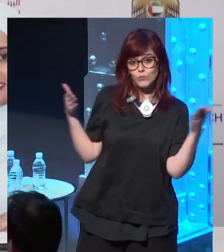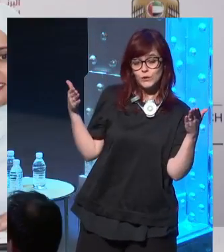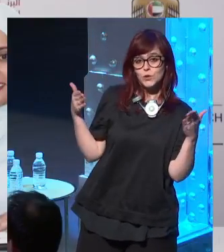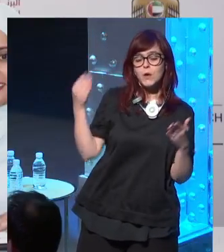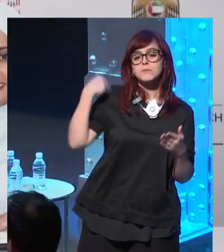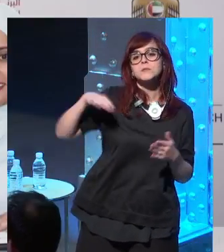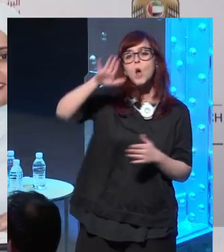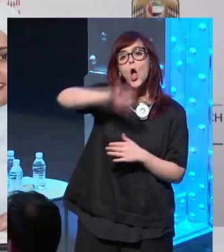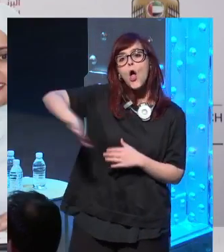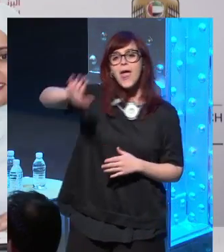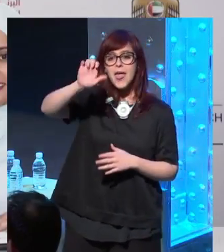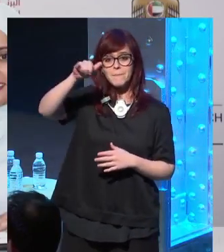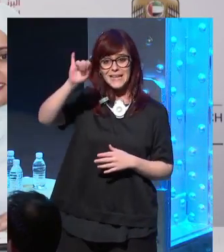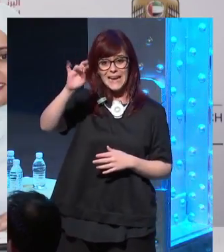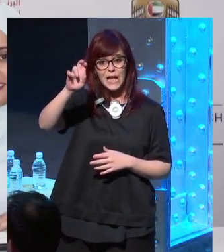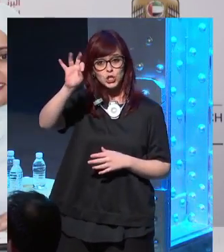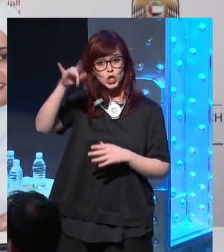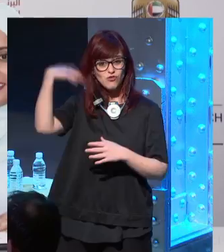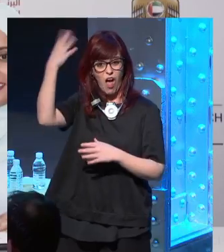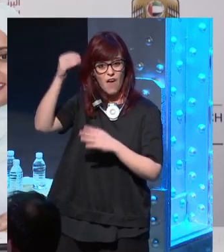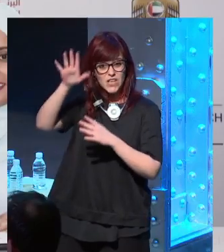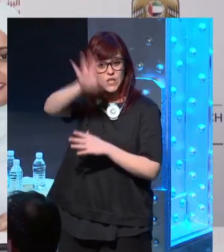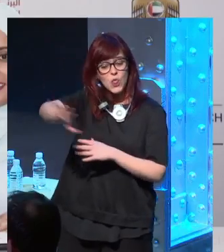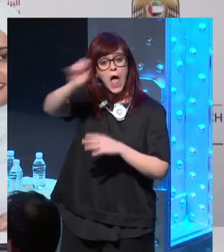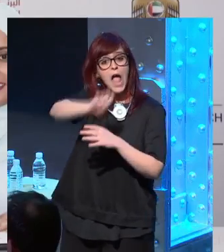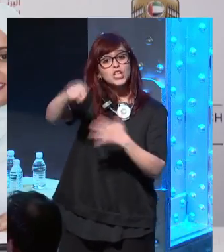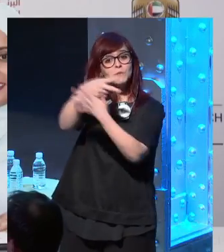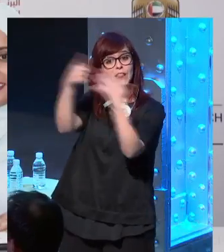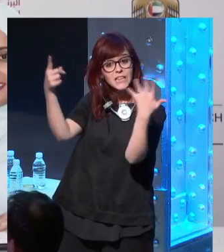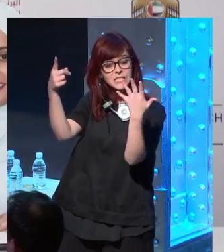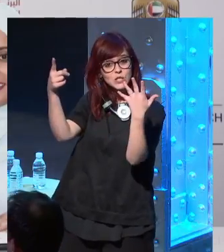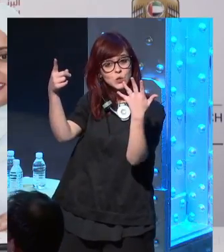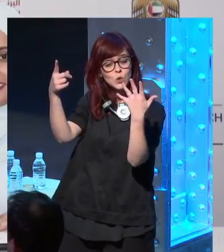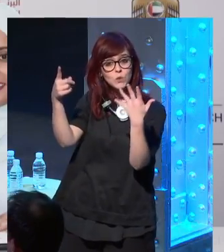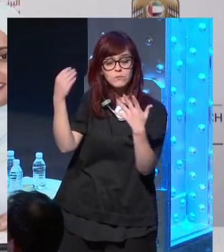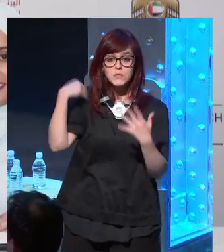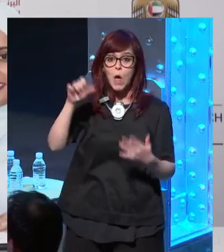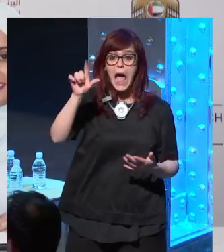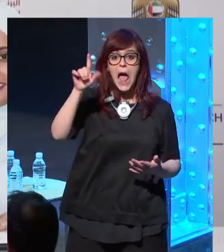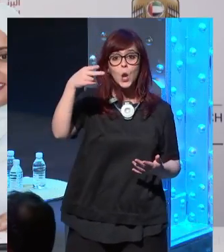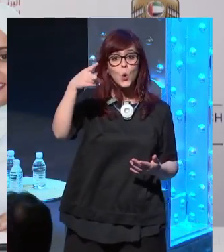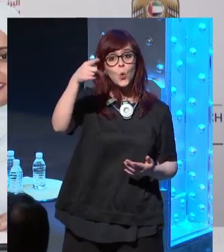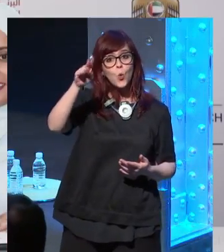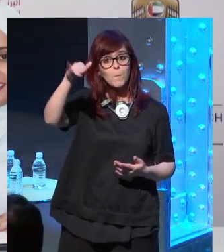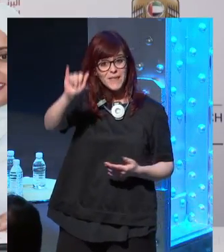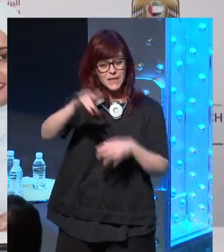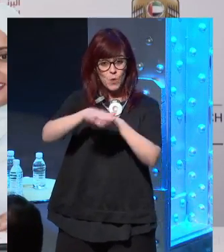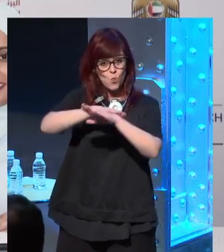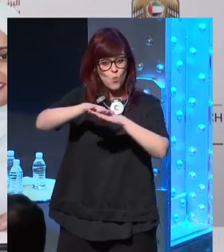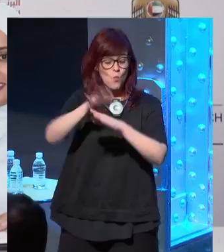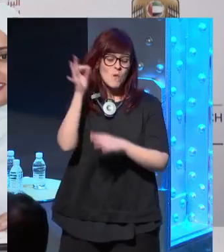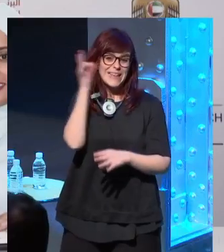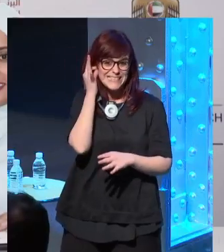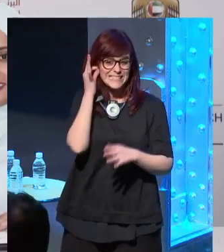Emirates. So back in 2016, Uhud Al-Rumi was appointed Minister of State for